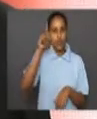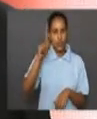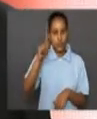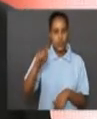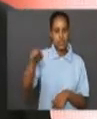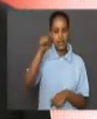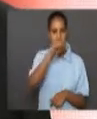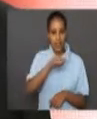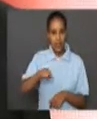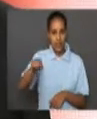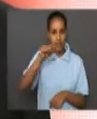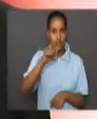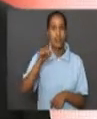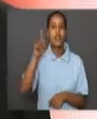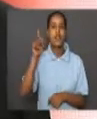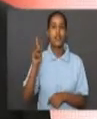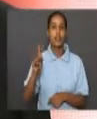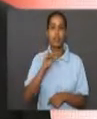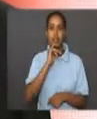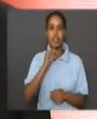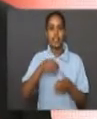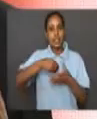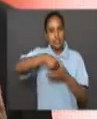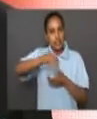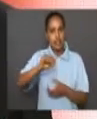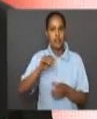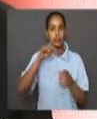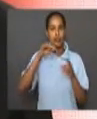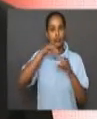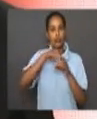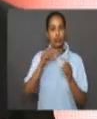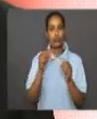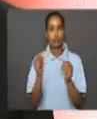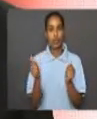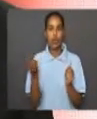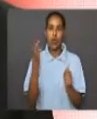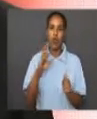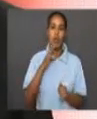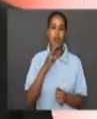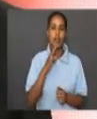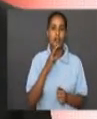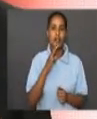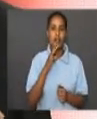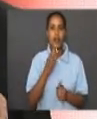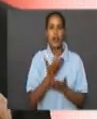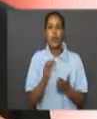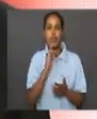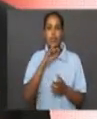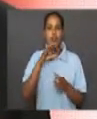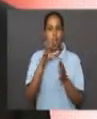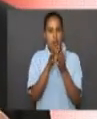phosphorus cycle, phosphorus is released into soil or water where it